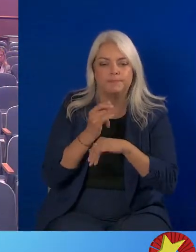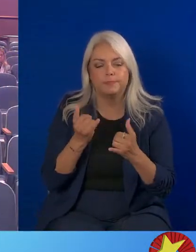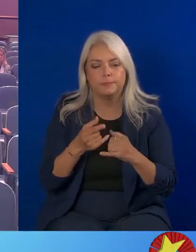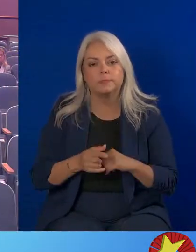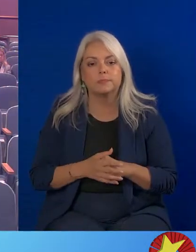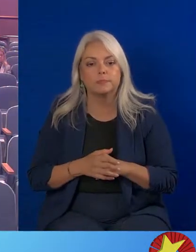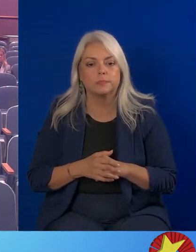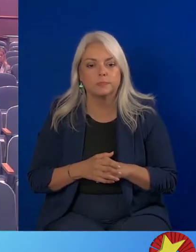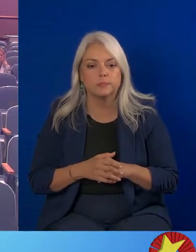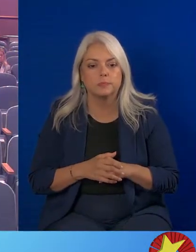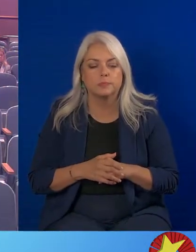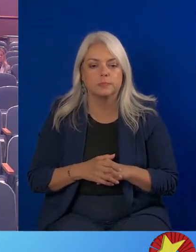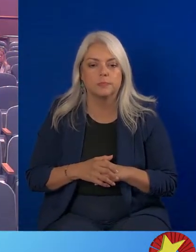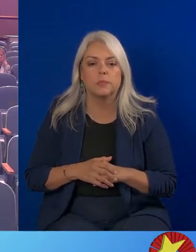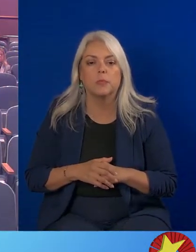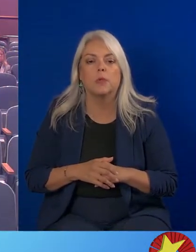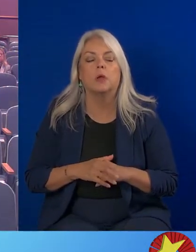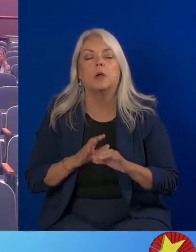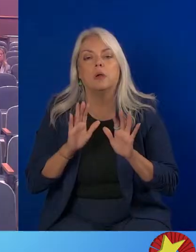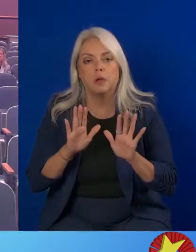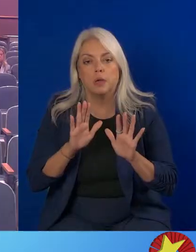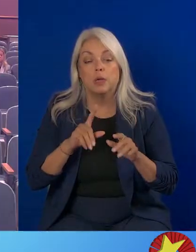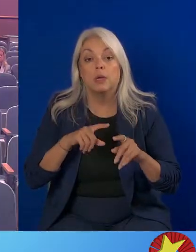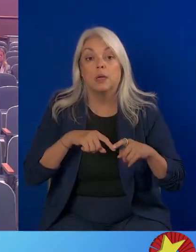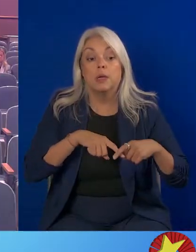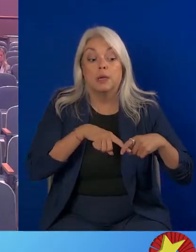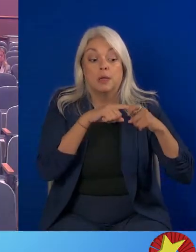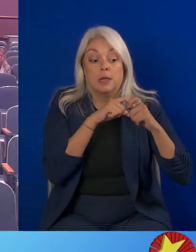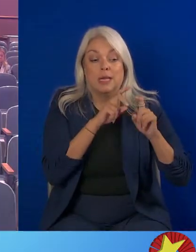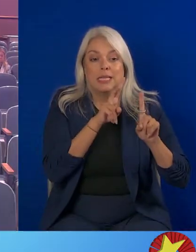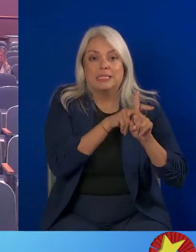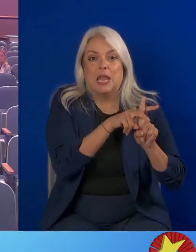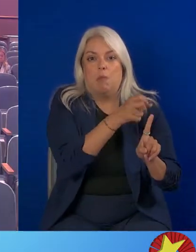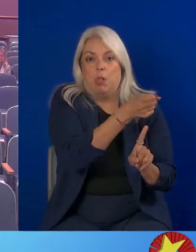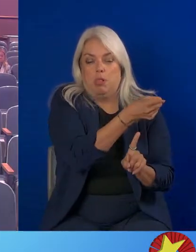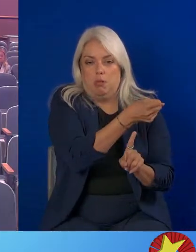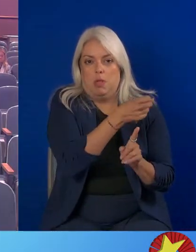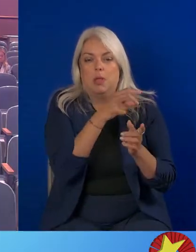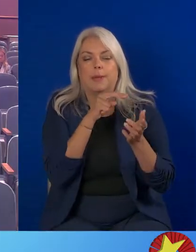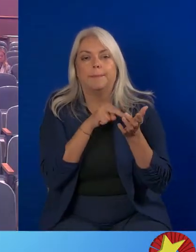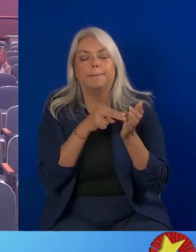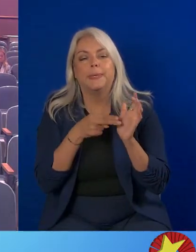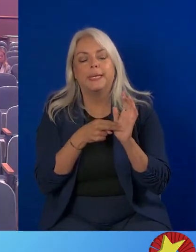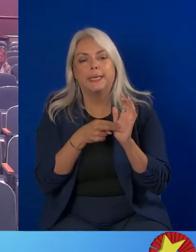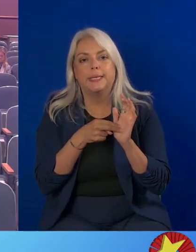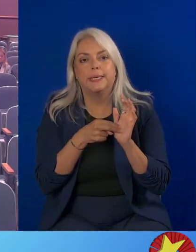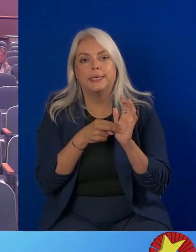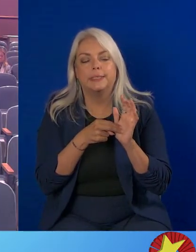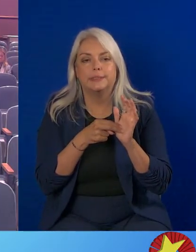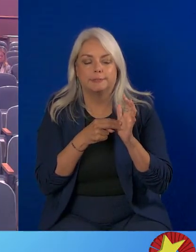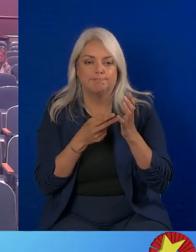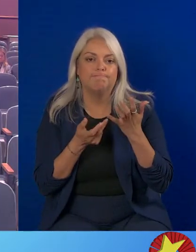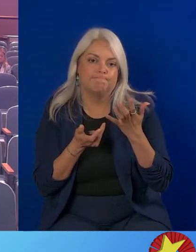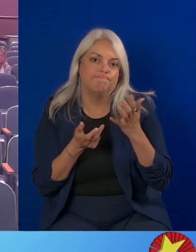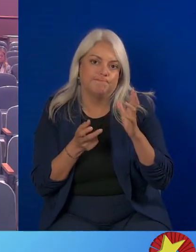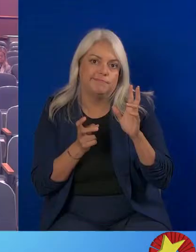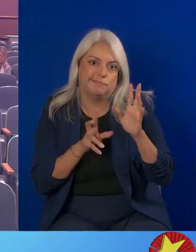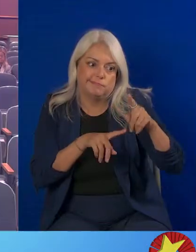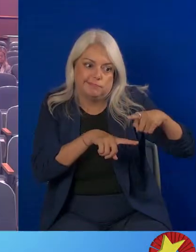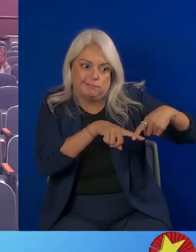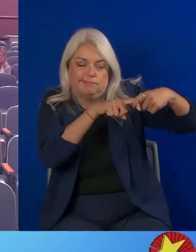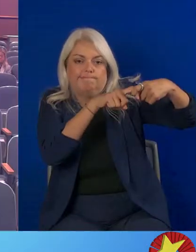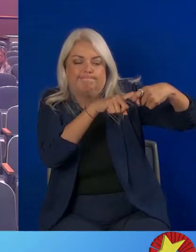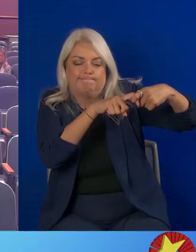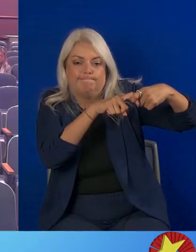So it's tabling is just essentially kind of putting it on hold, sort of holding